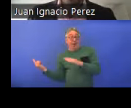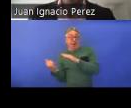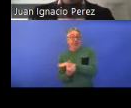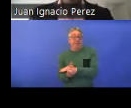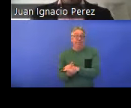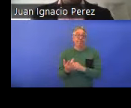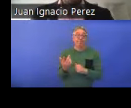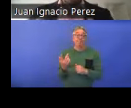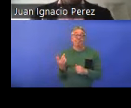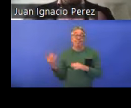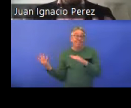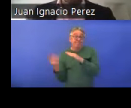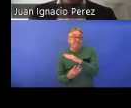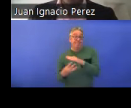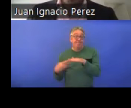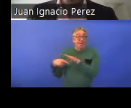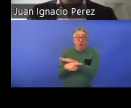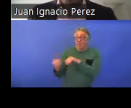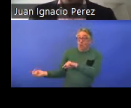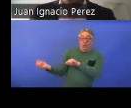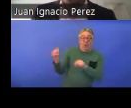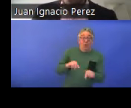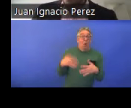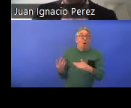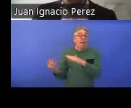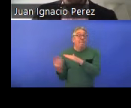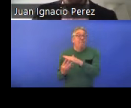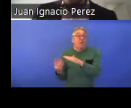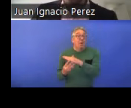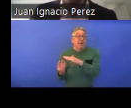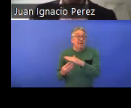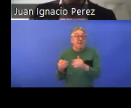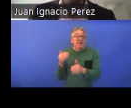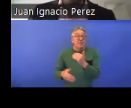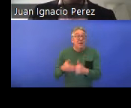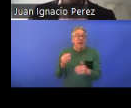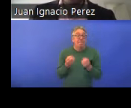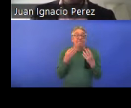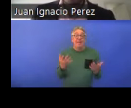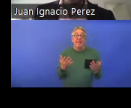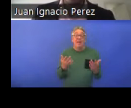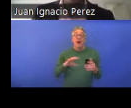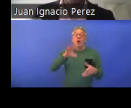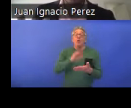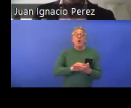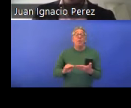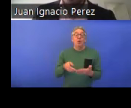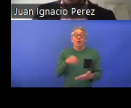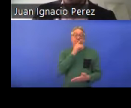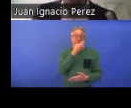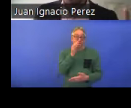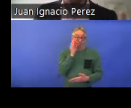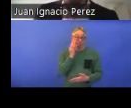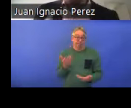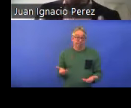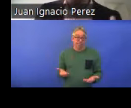persons, and even migrants with disabilities. And this has to do with the fact that it's not necessarily among